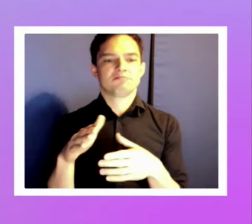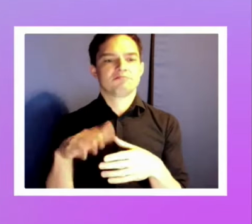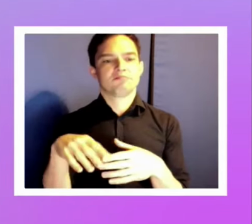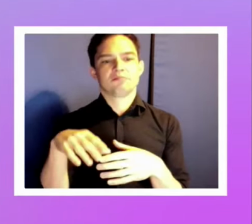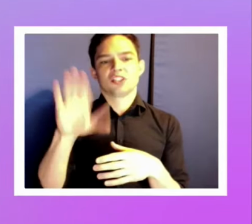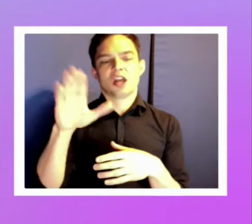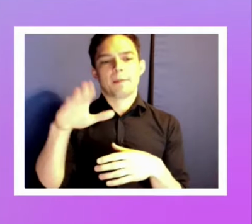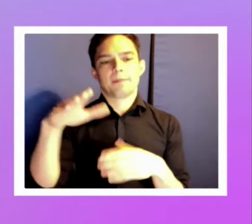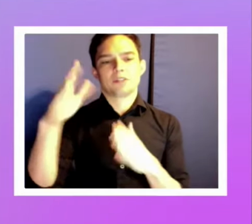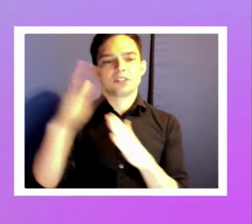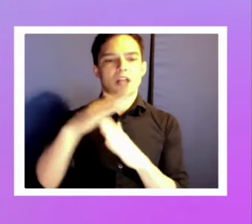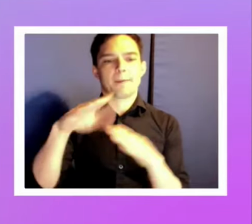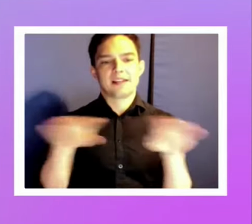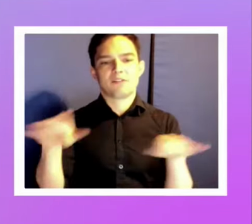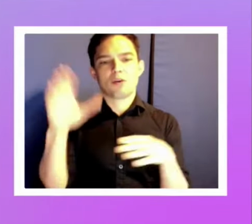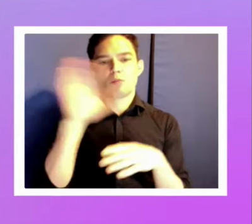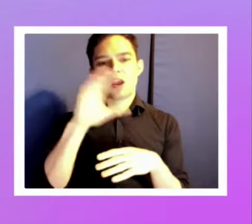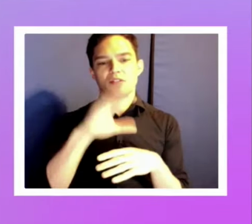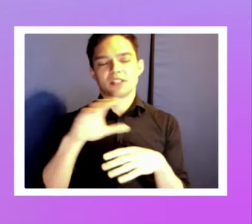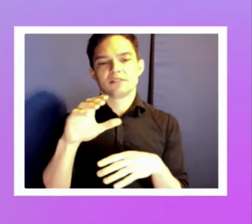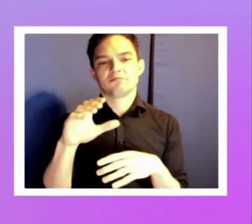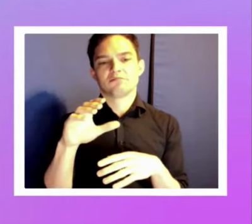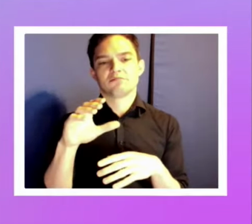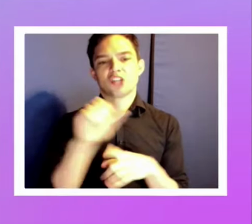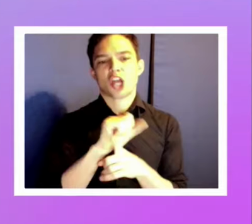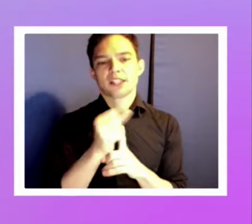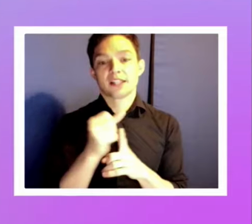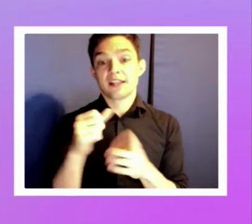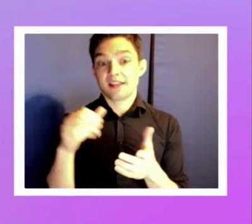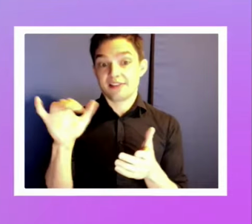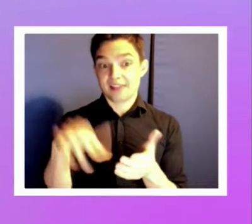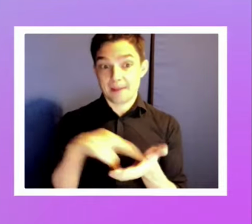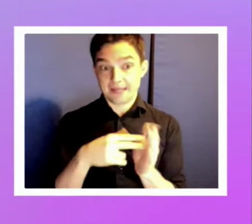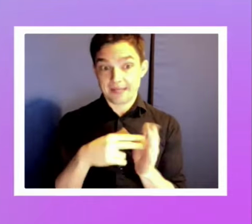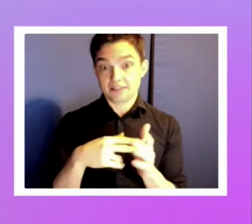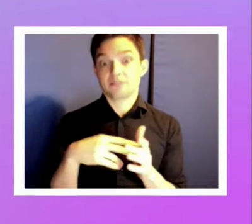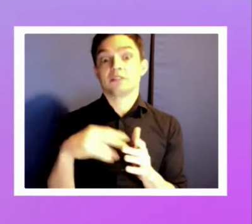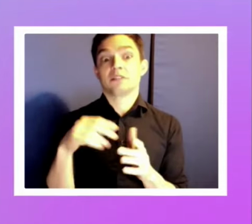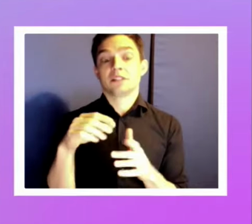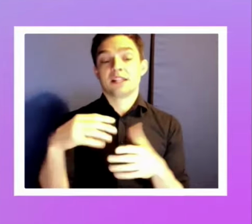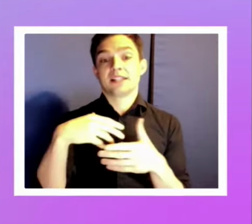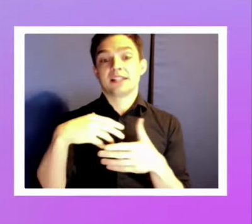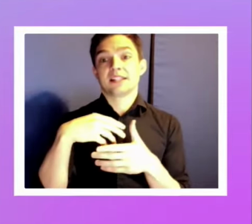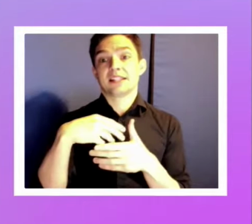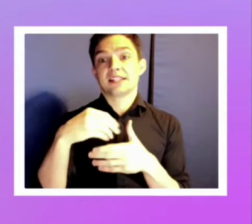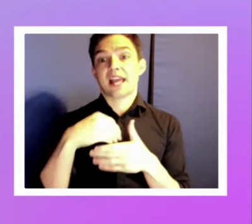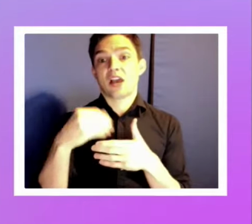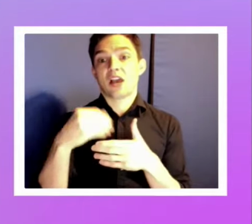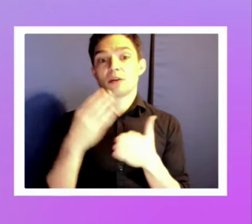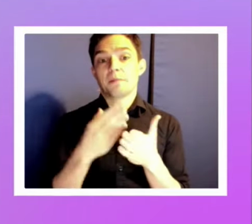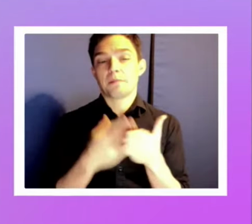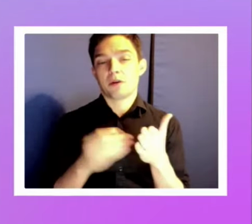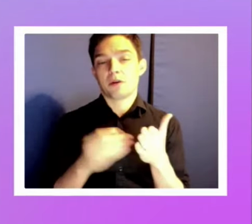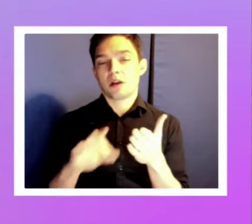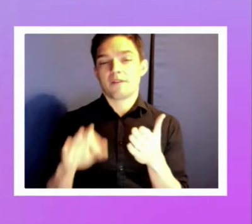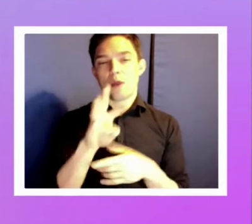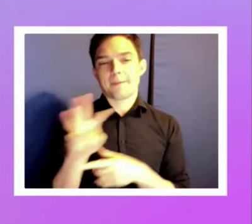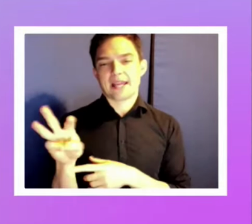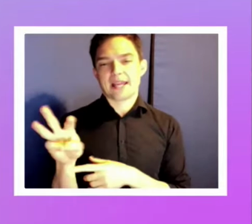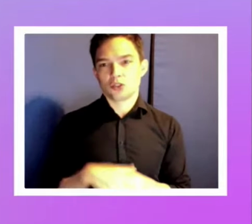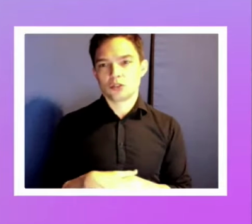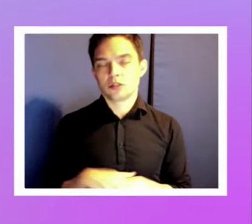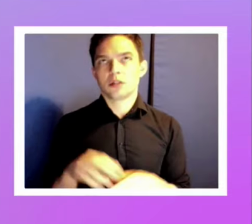top-level browsing context is essentially the outermost bit of a web page. It is,